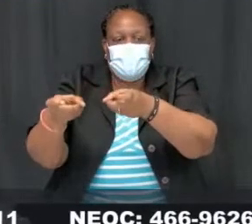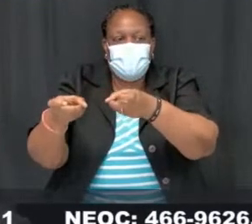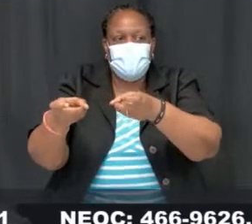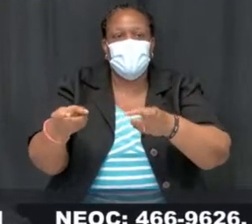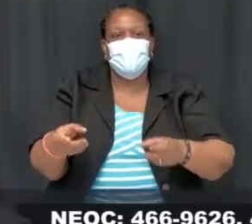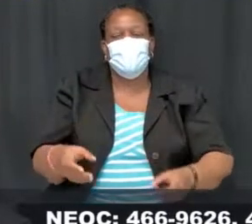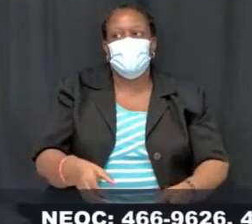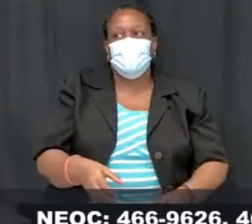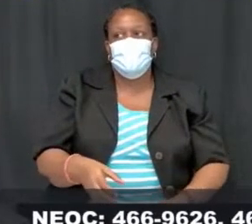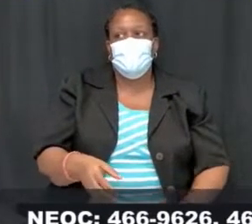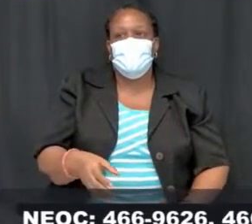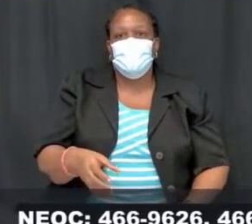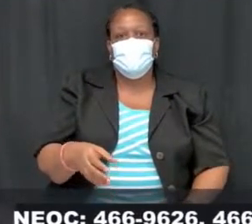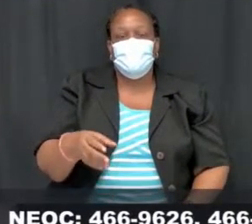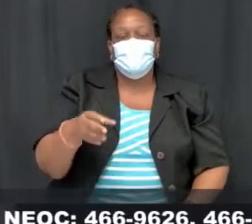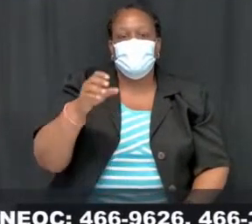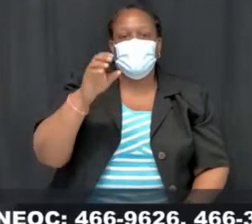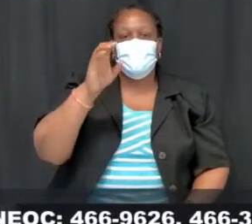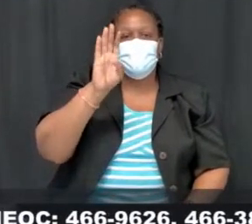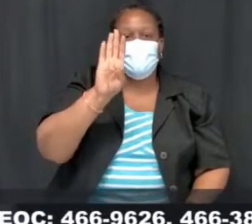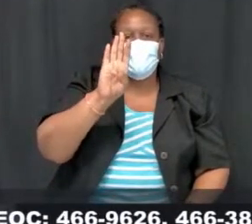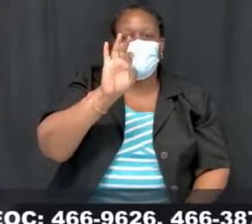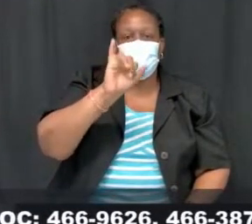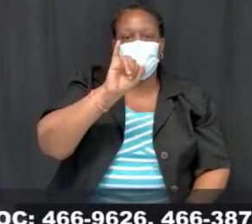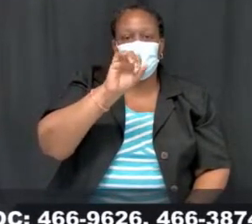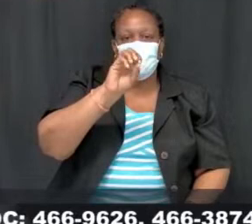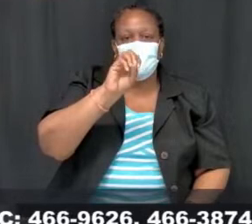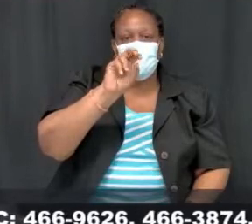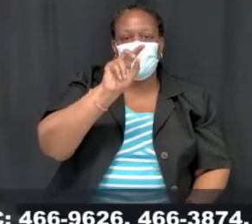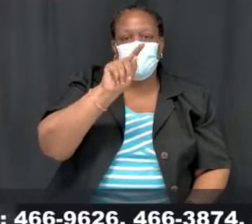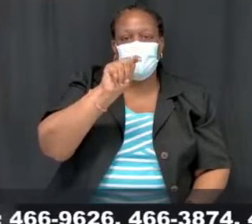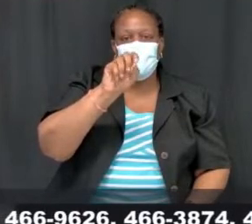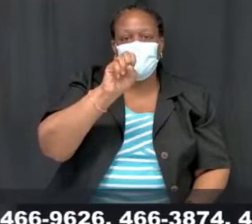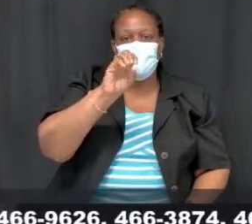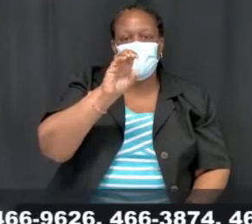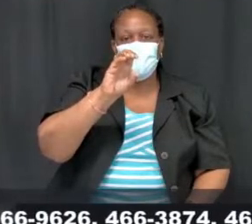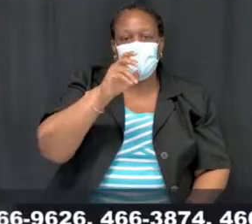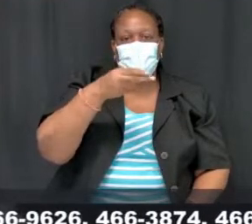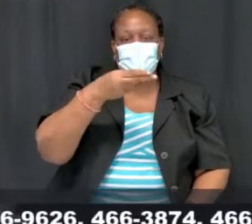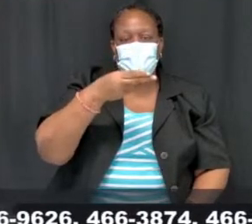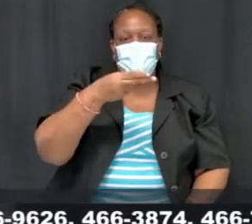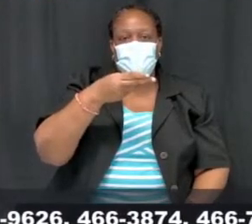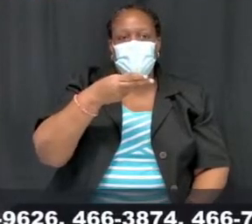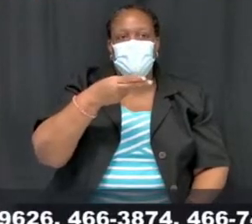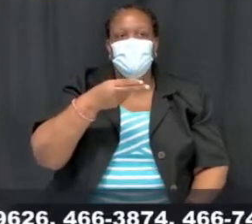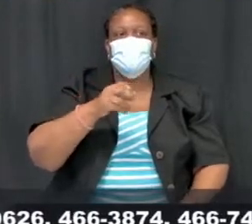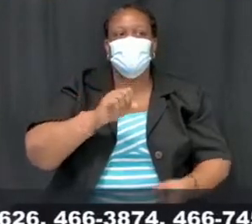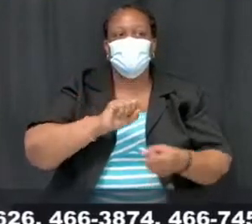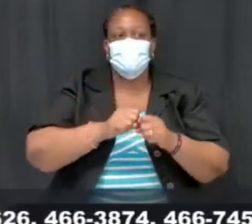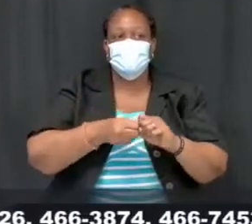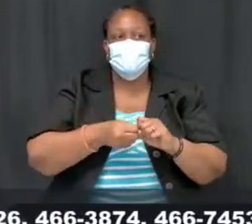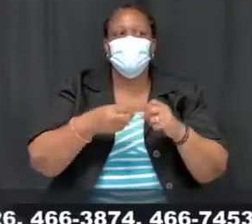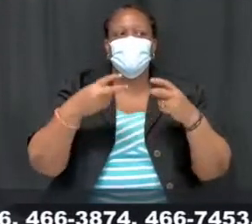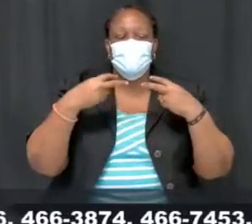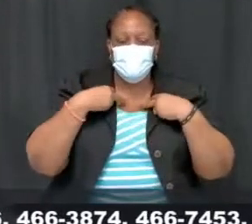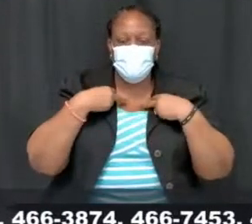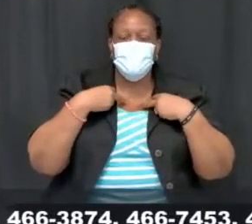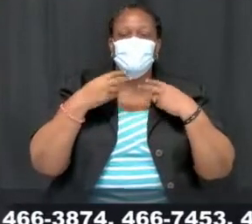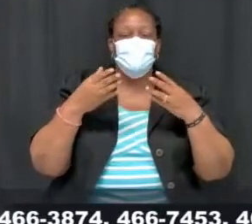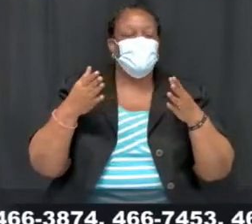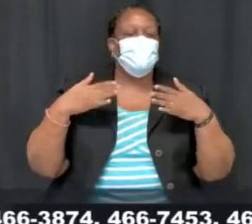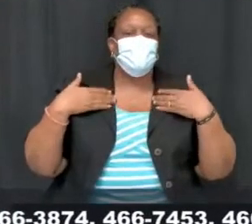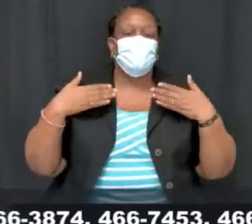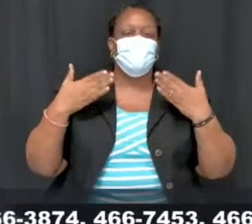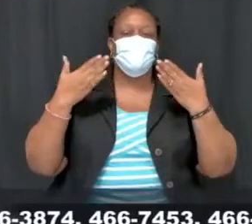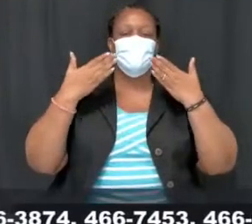all of the Pfizer vaccine racks required to store the vaccines within the freezer. So we want to show our gratitude